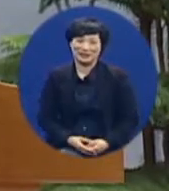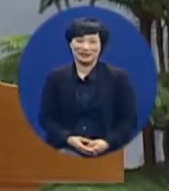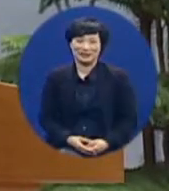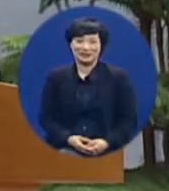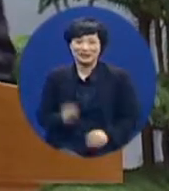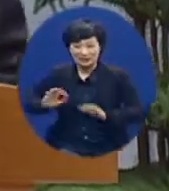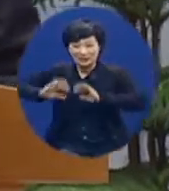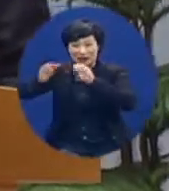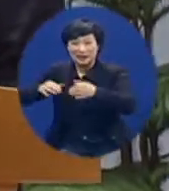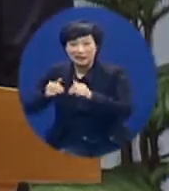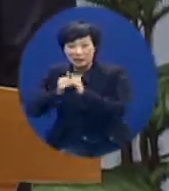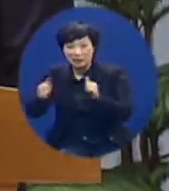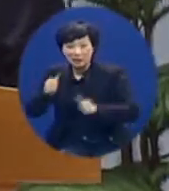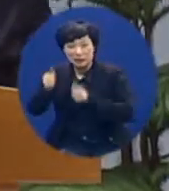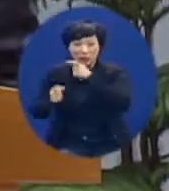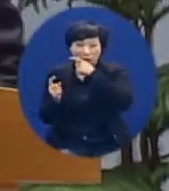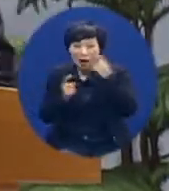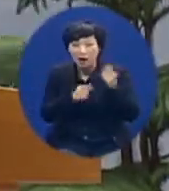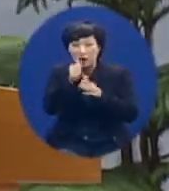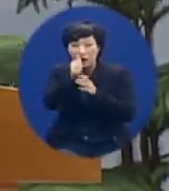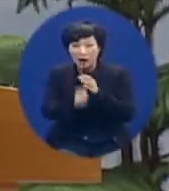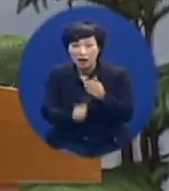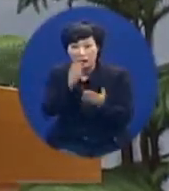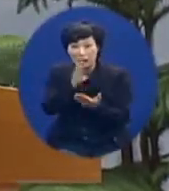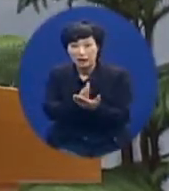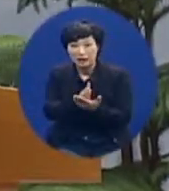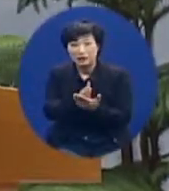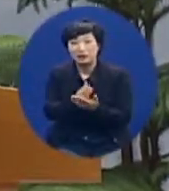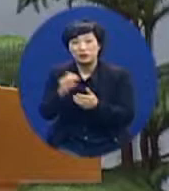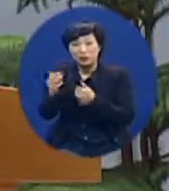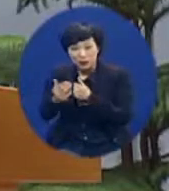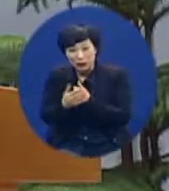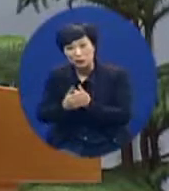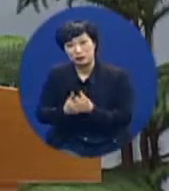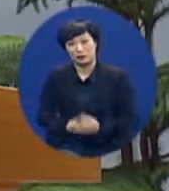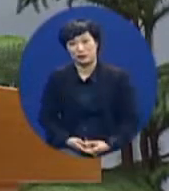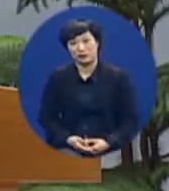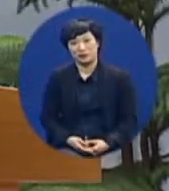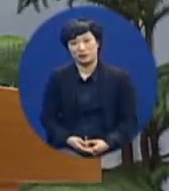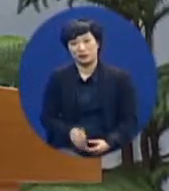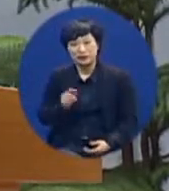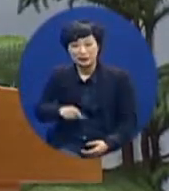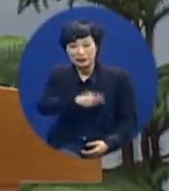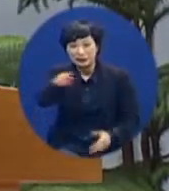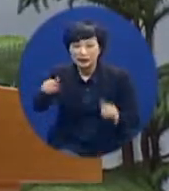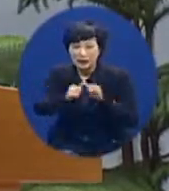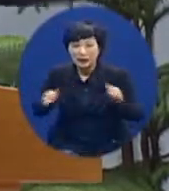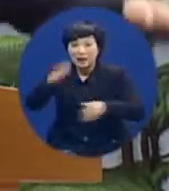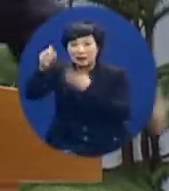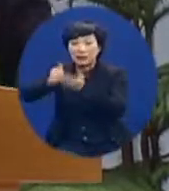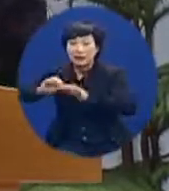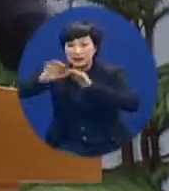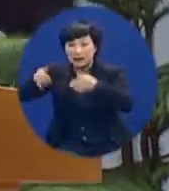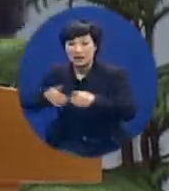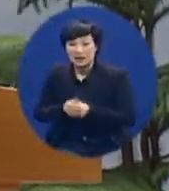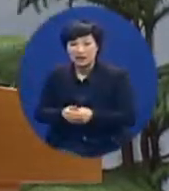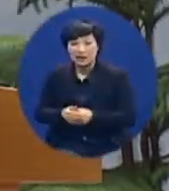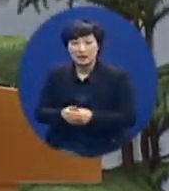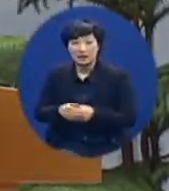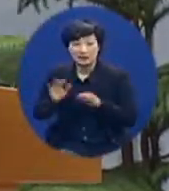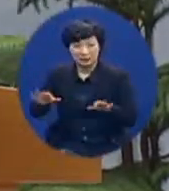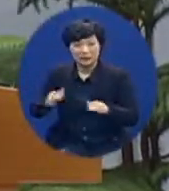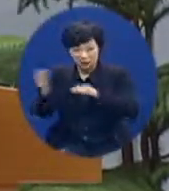bread, and forgive us our sins as we have forgiven those who have sinned against